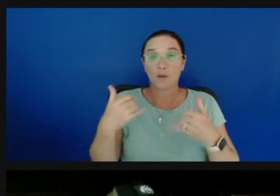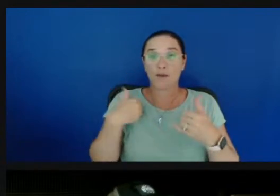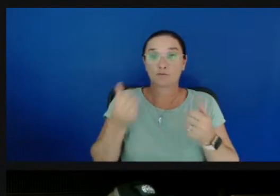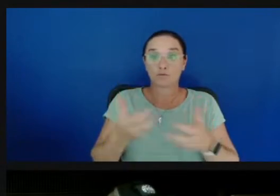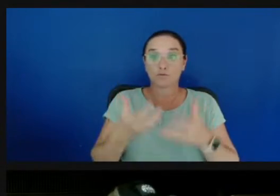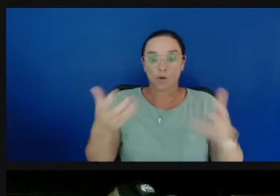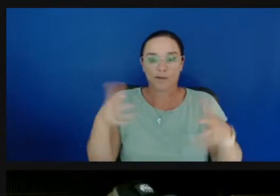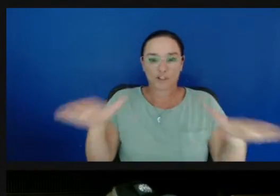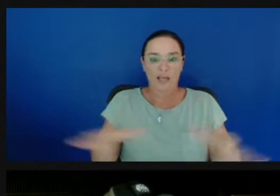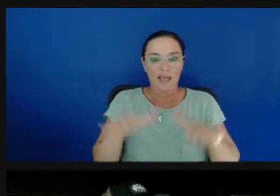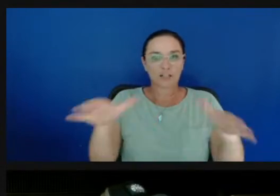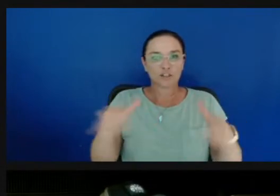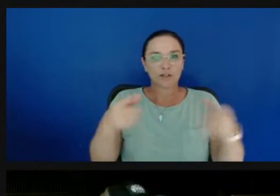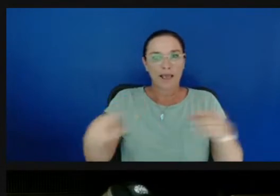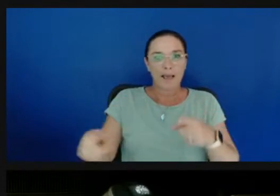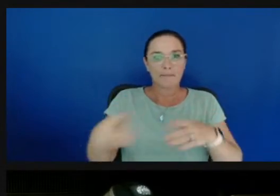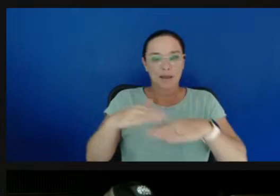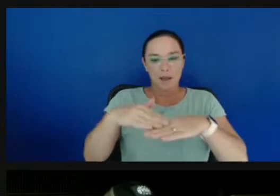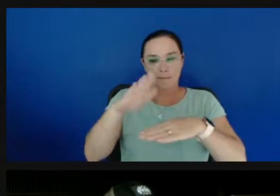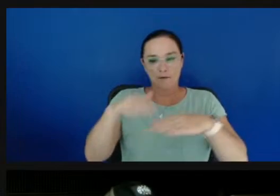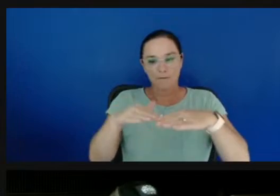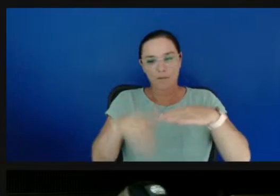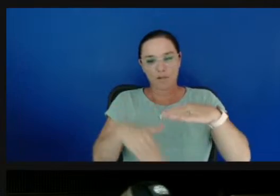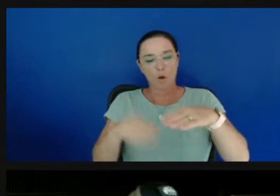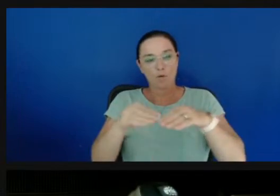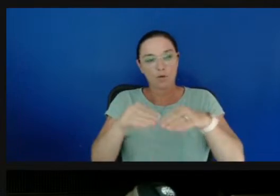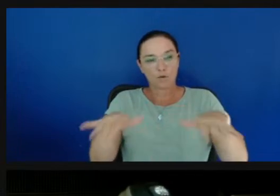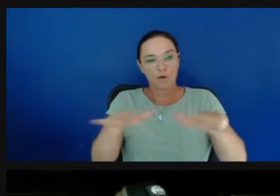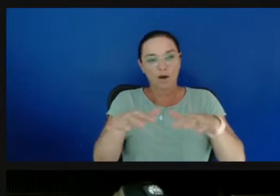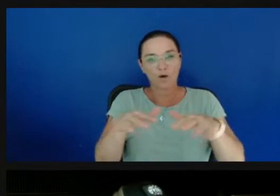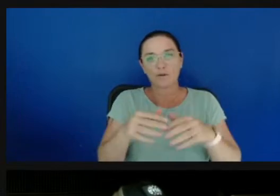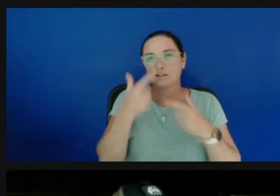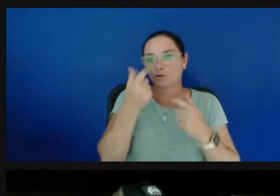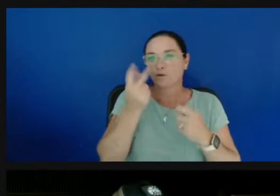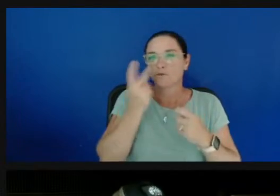well, on the East Rift, it's cool to see them going out and collecting data.